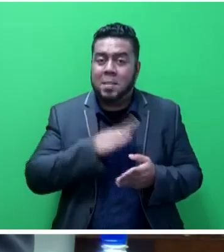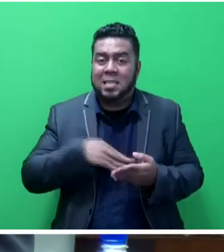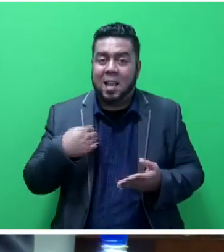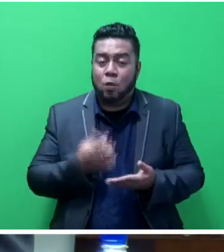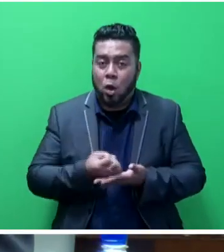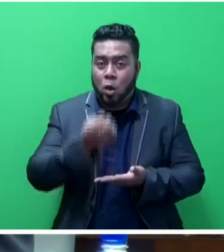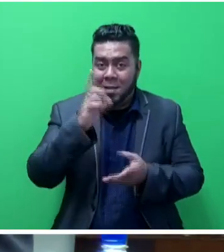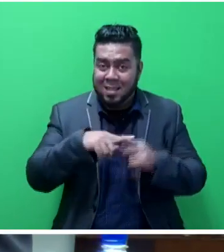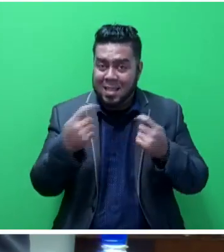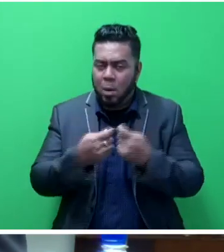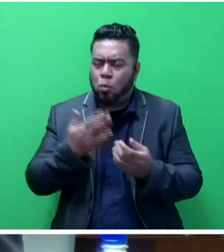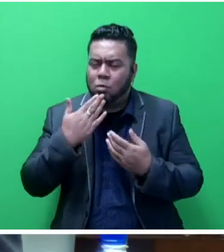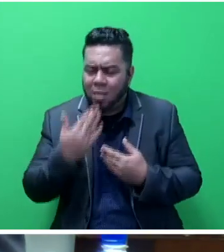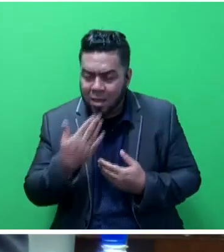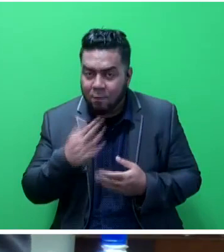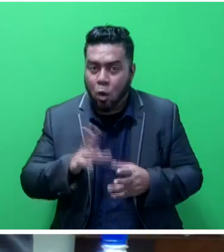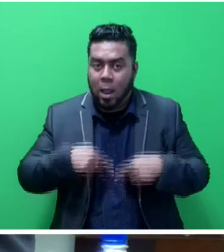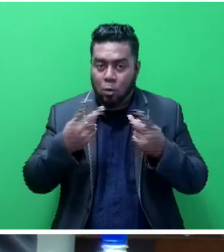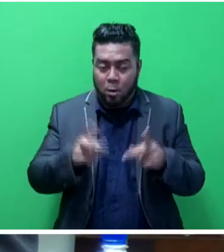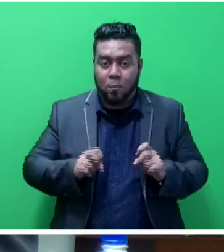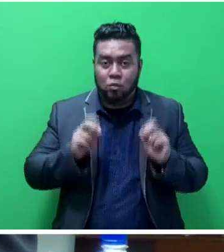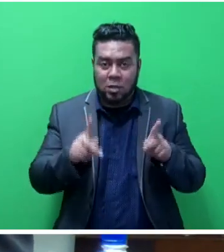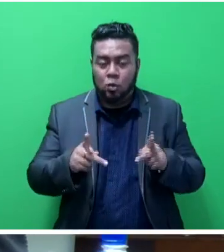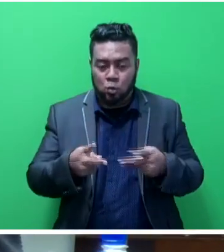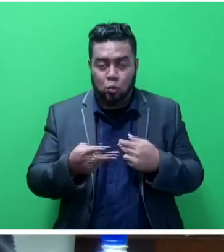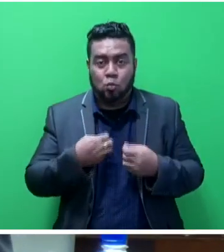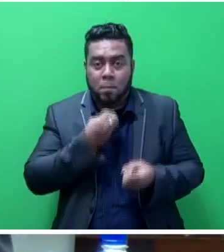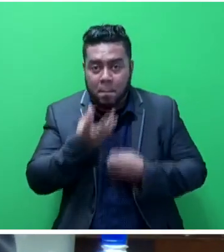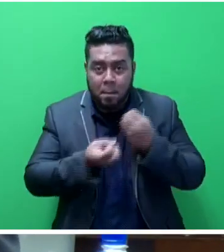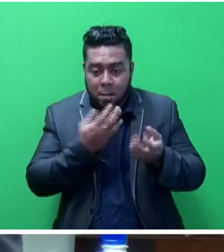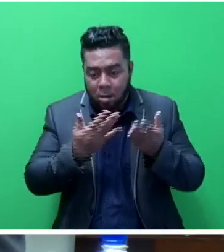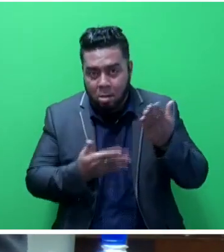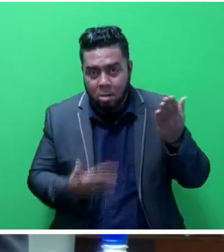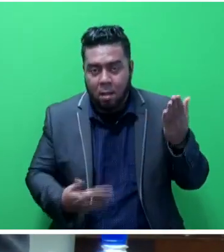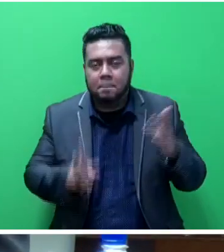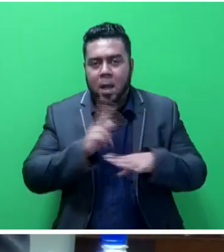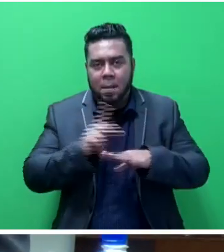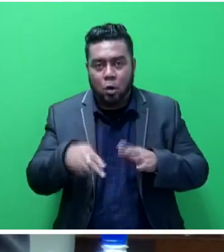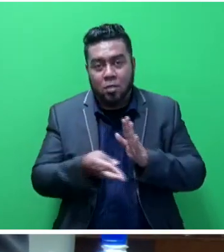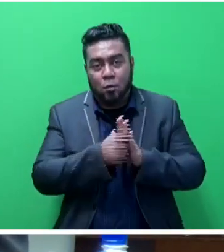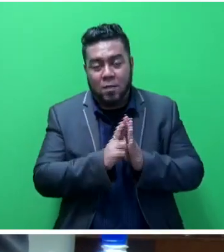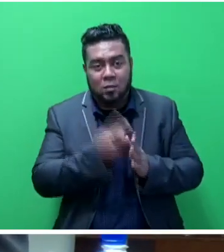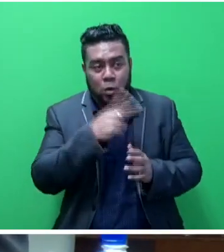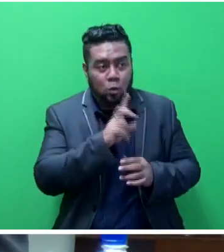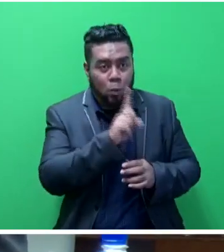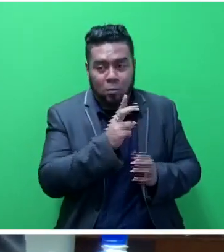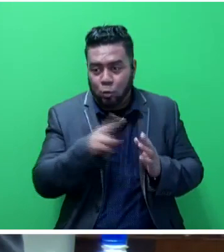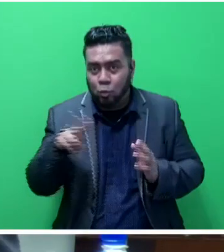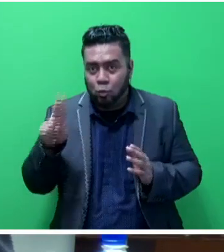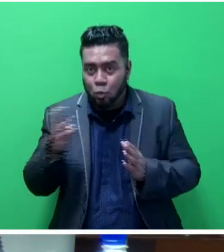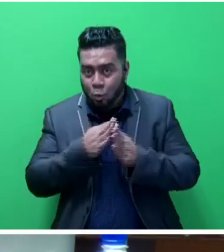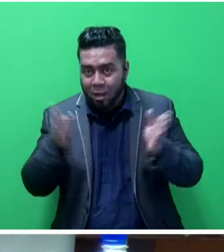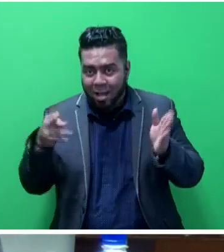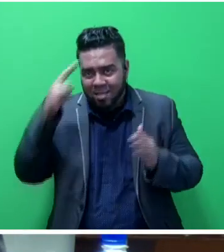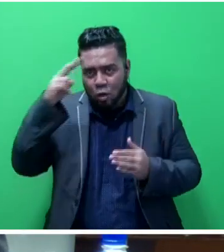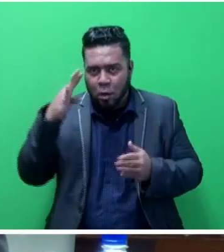his team, and I want to thank you for allowing me an opportunity to address this August Parliament on the revised 2021-22 national budget.